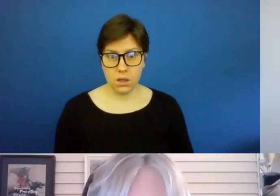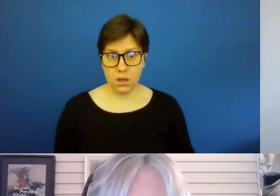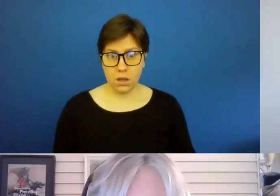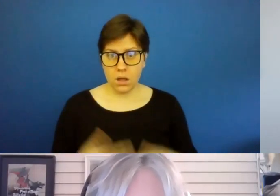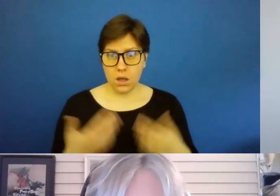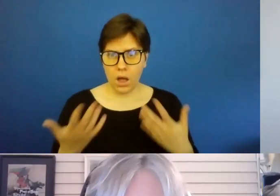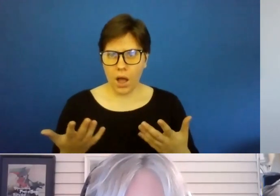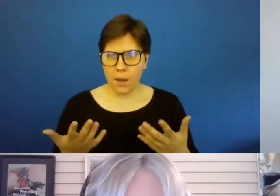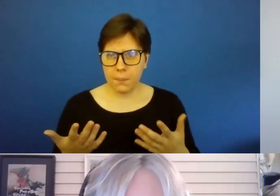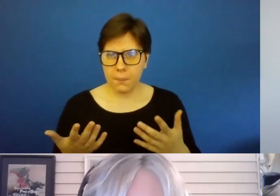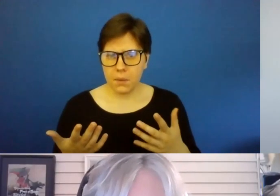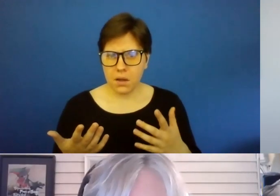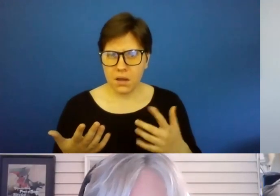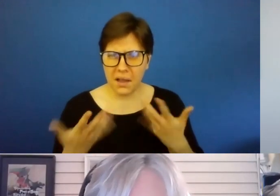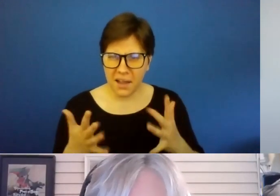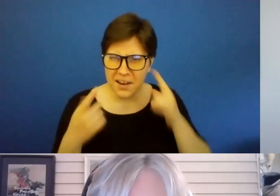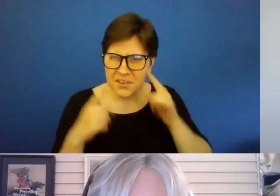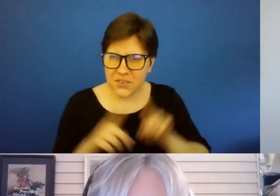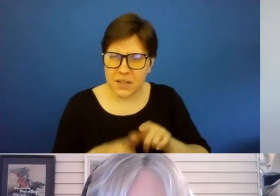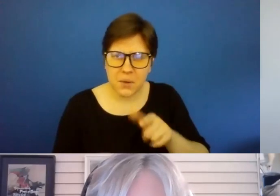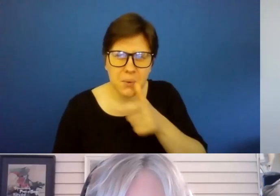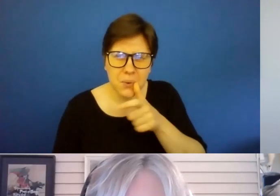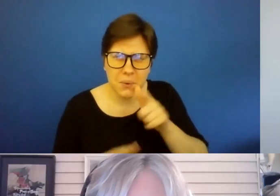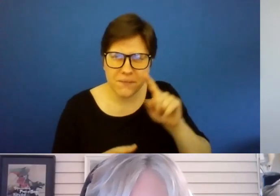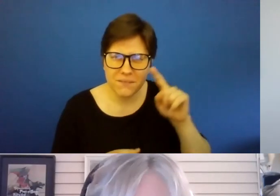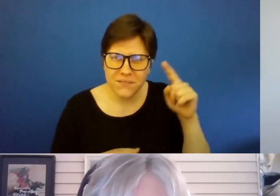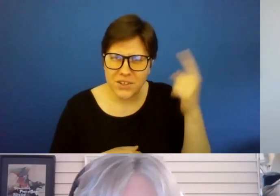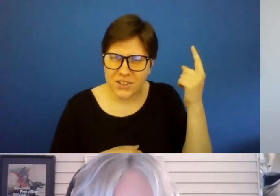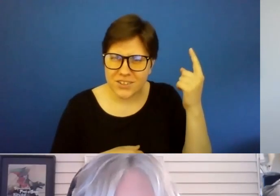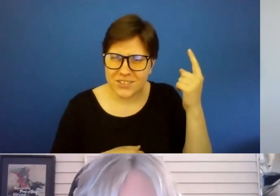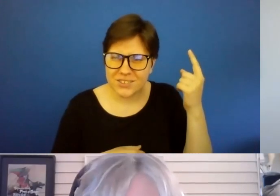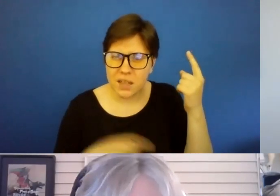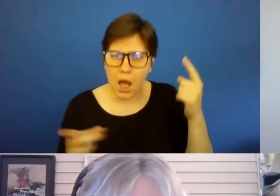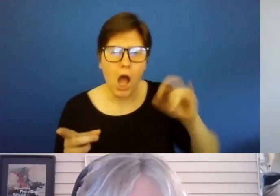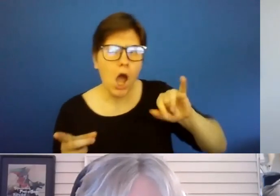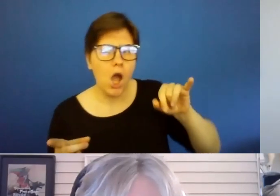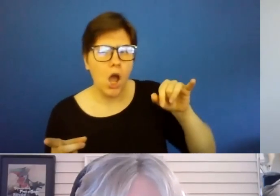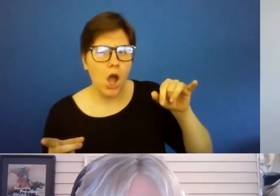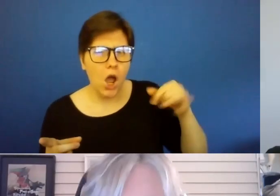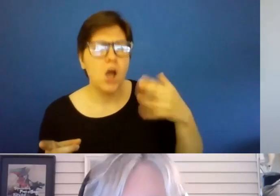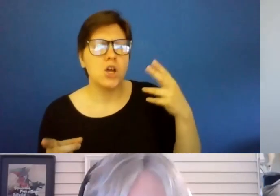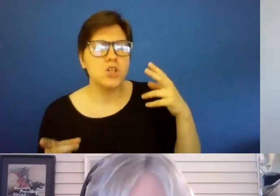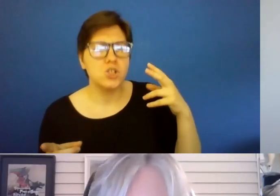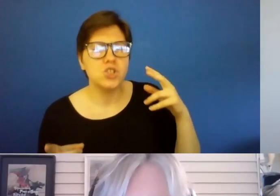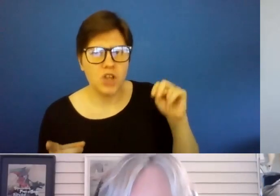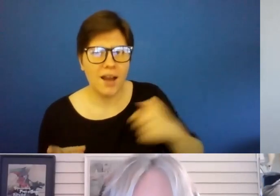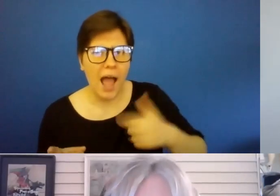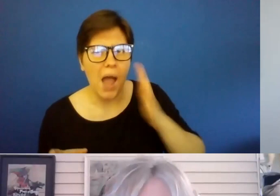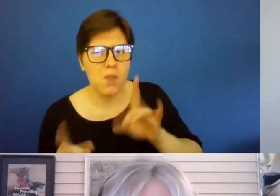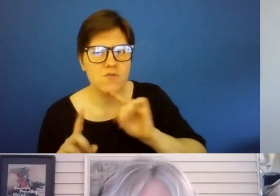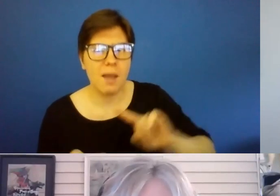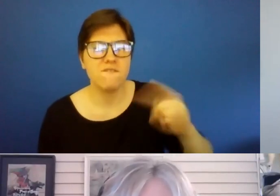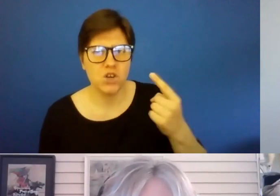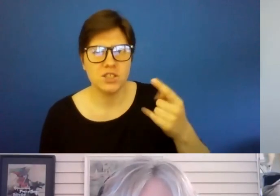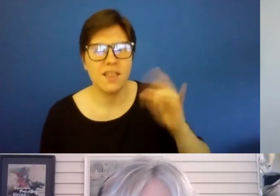I don't remember if we had agreed who would respond first to these questions. John is responding to the first one. Okay, great. I think we